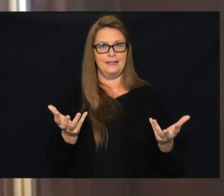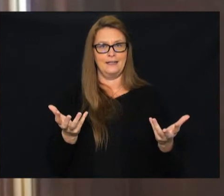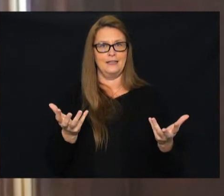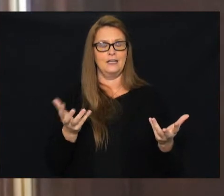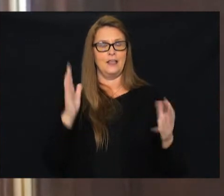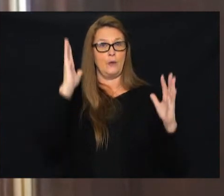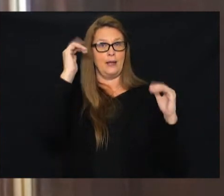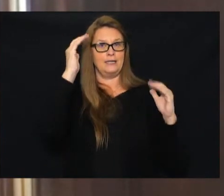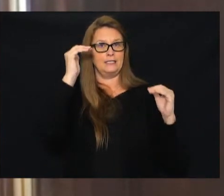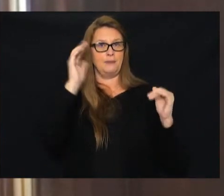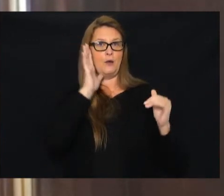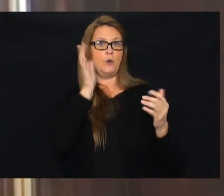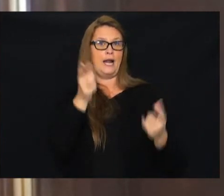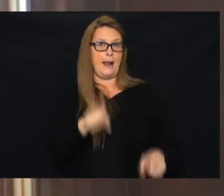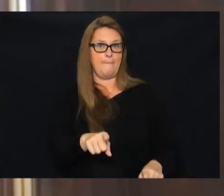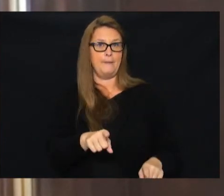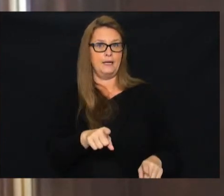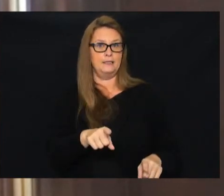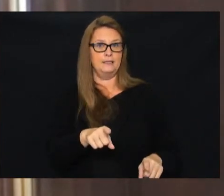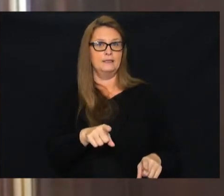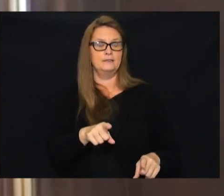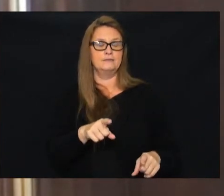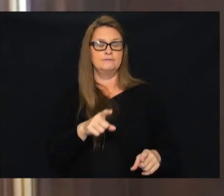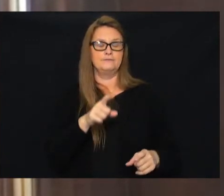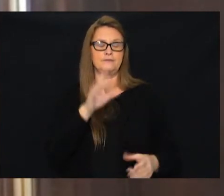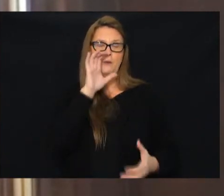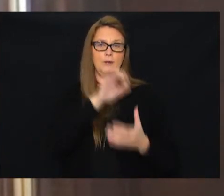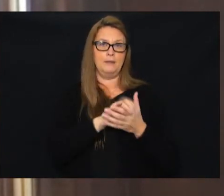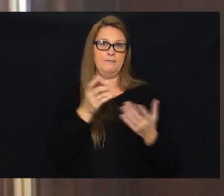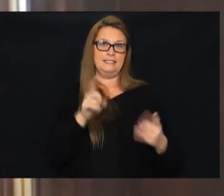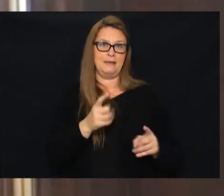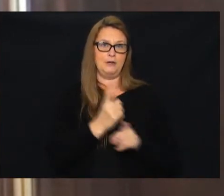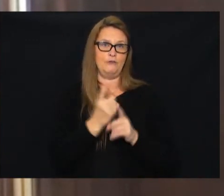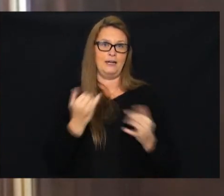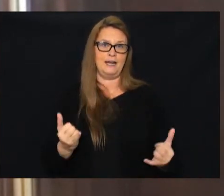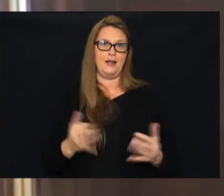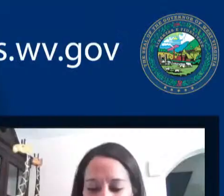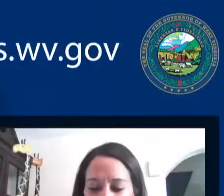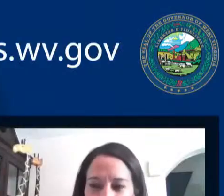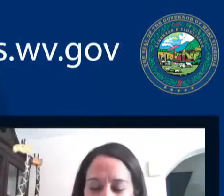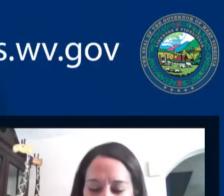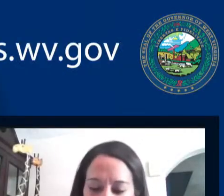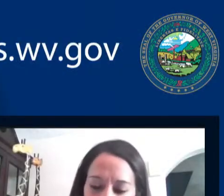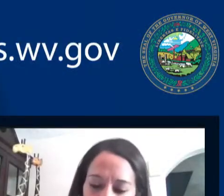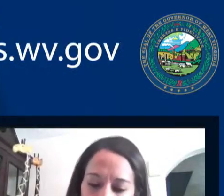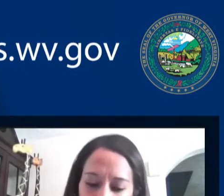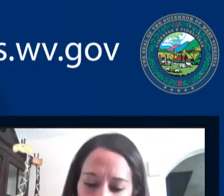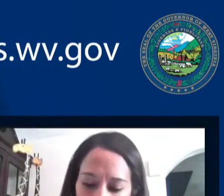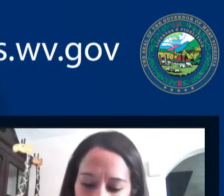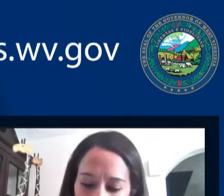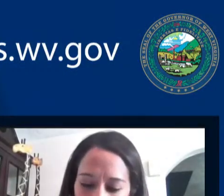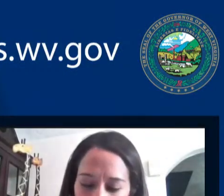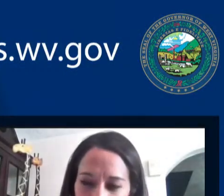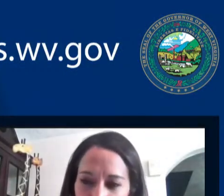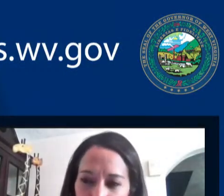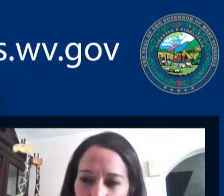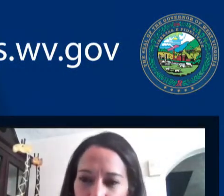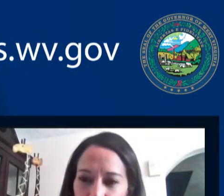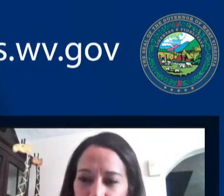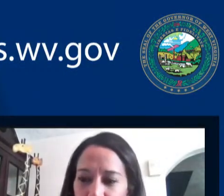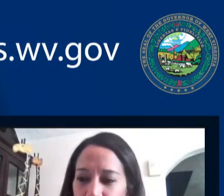would happen, and we believe is happening right now. All right, thank you, Evan. Governor, I'll turn it back to you.